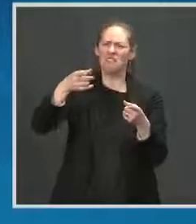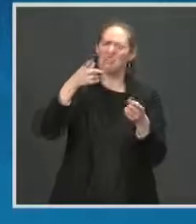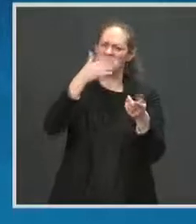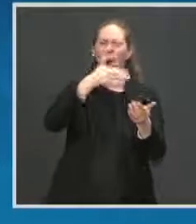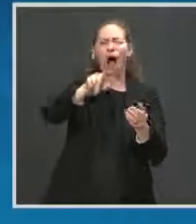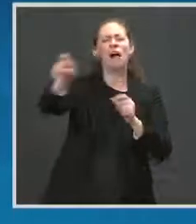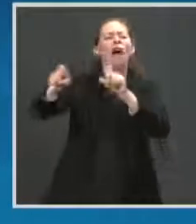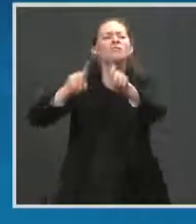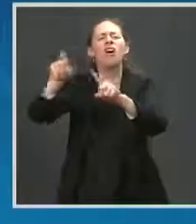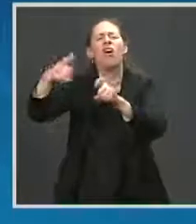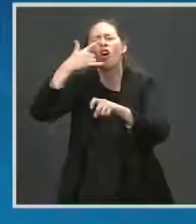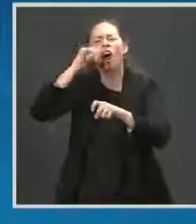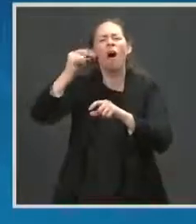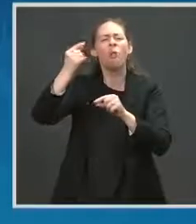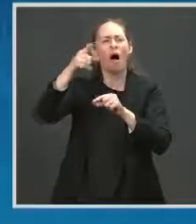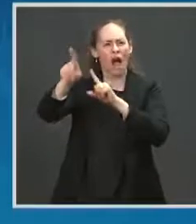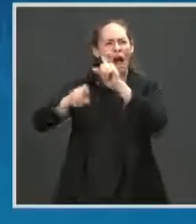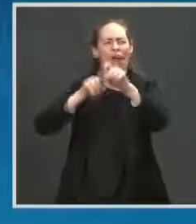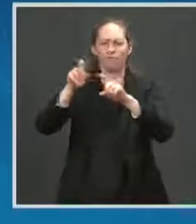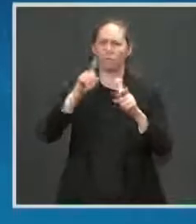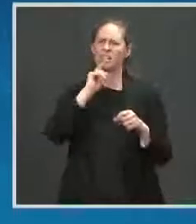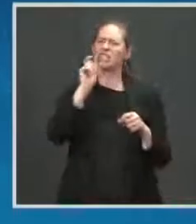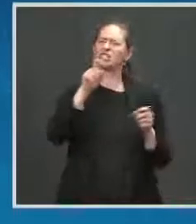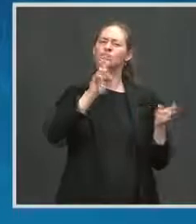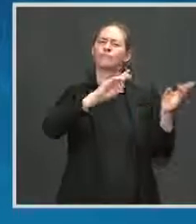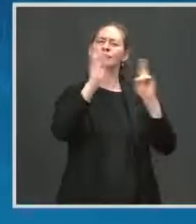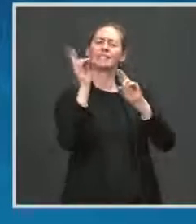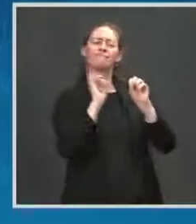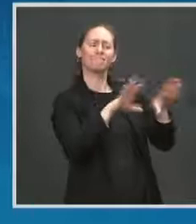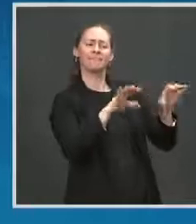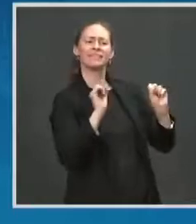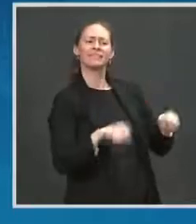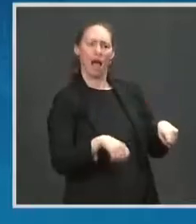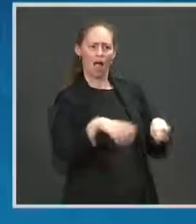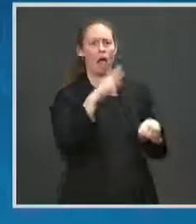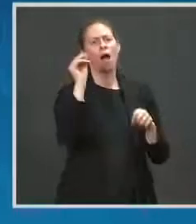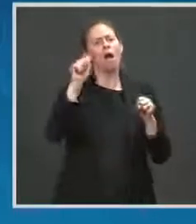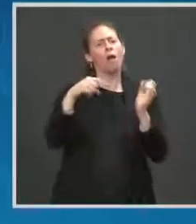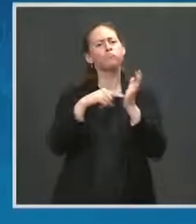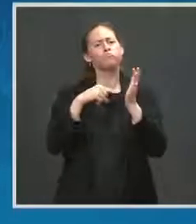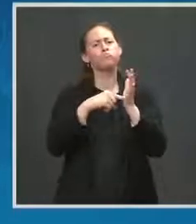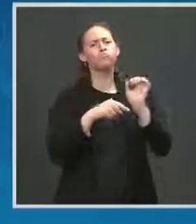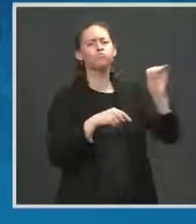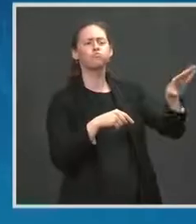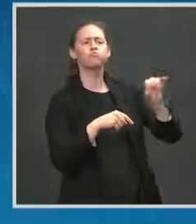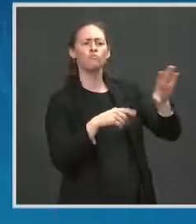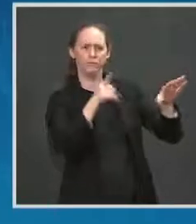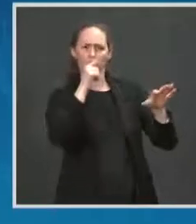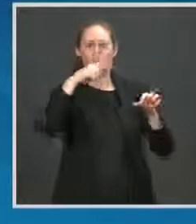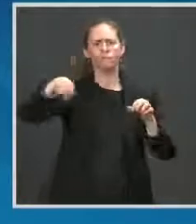Care should be readily available and affordable to working people.